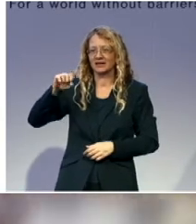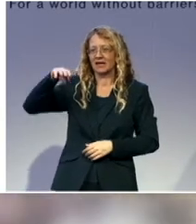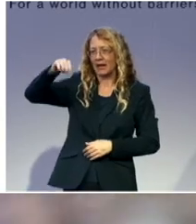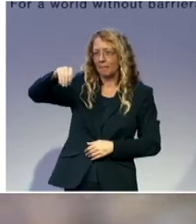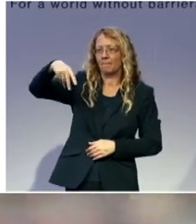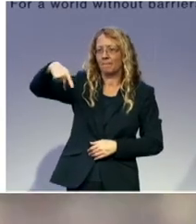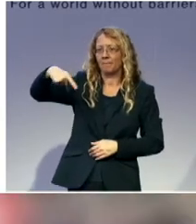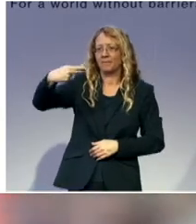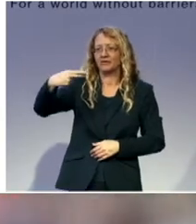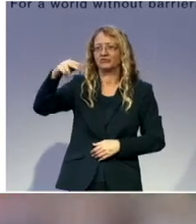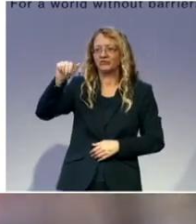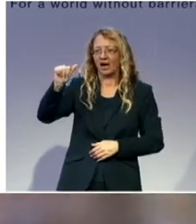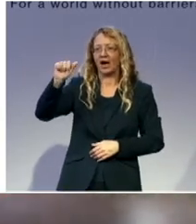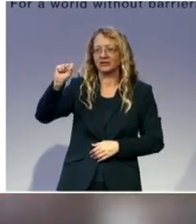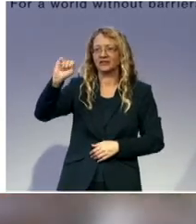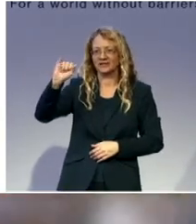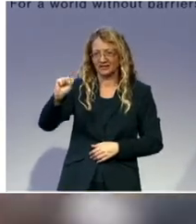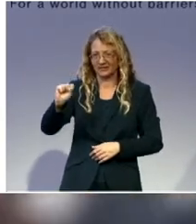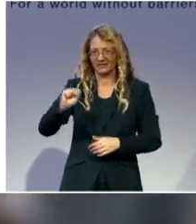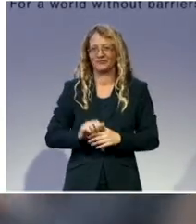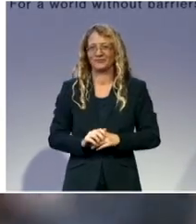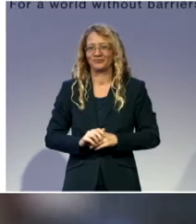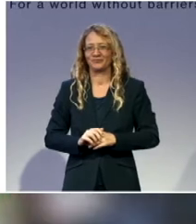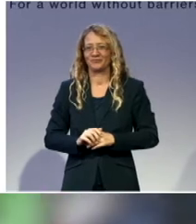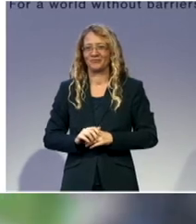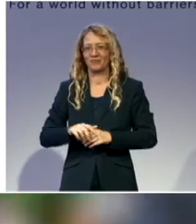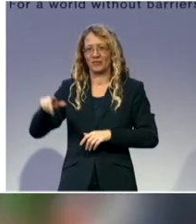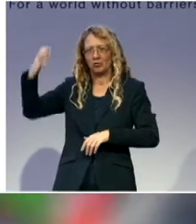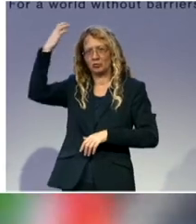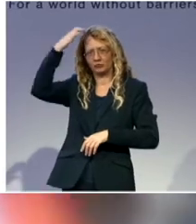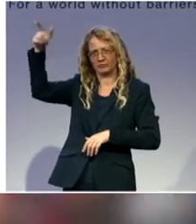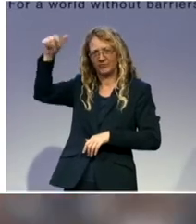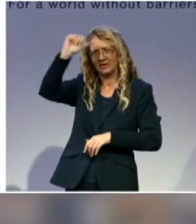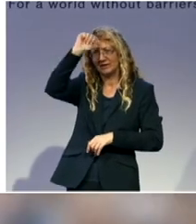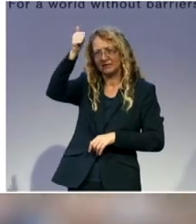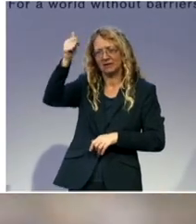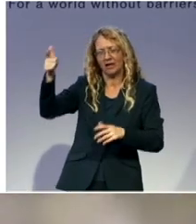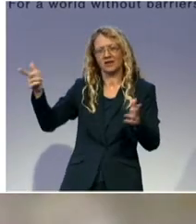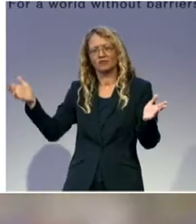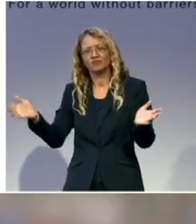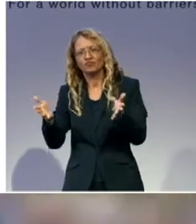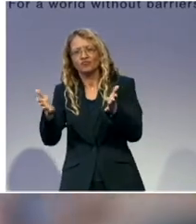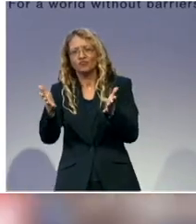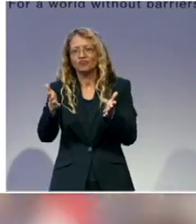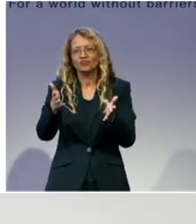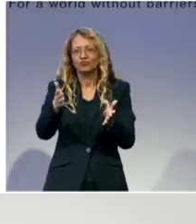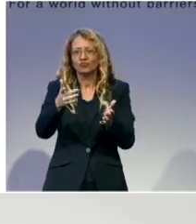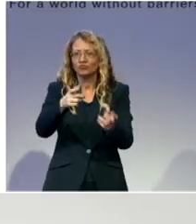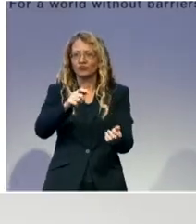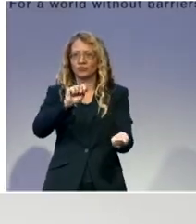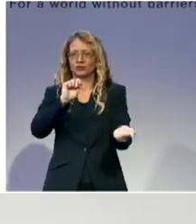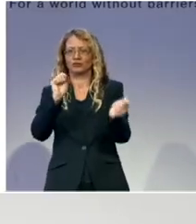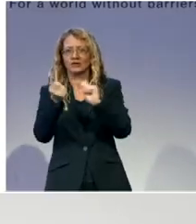to encourage the Government of India to draft and implement national disability legislation, resulting in the Rights of Persons